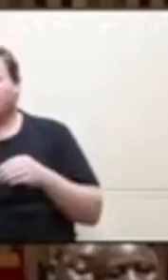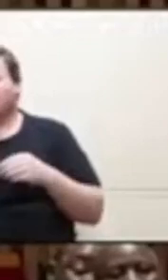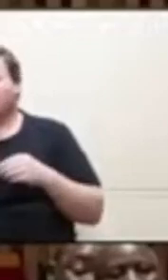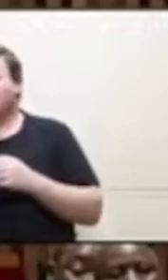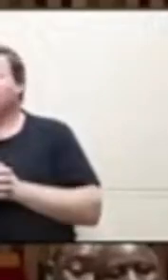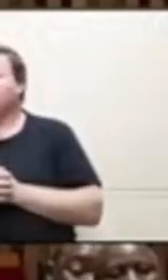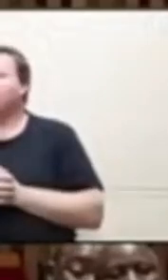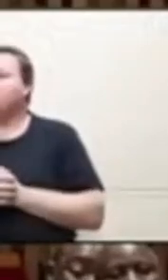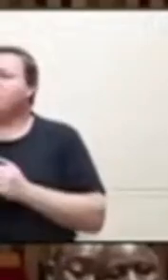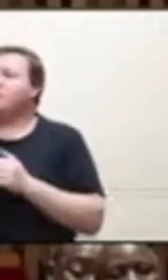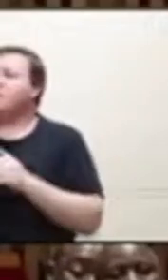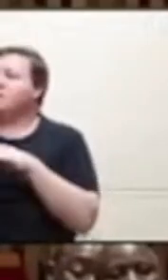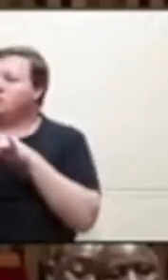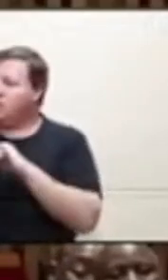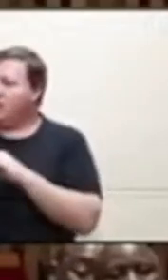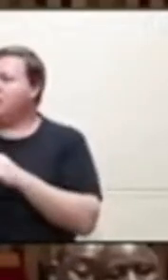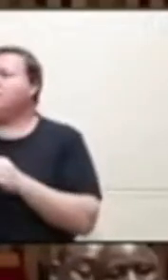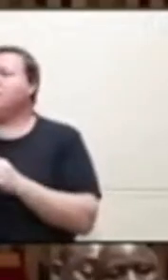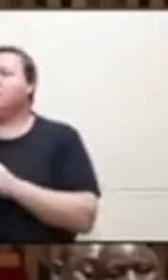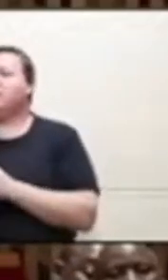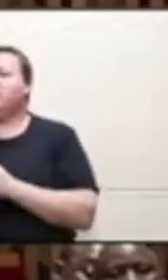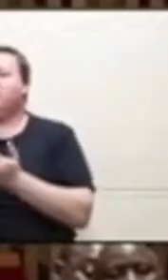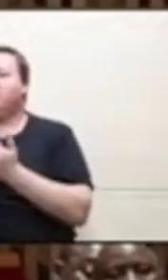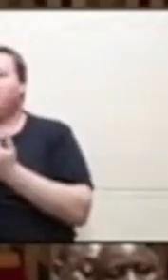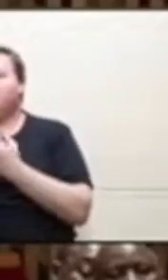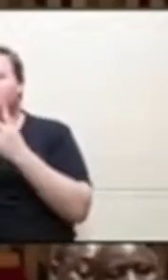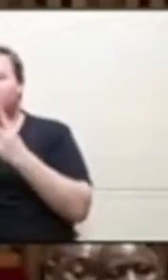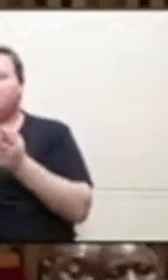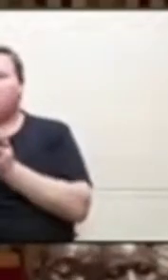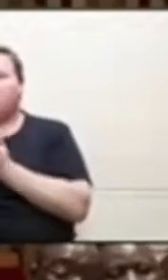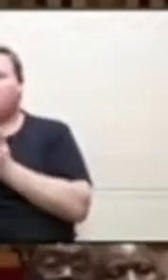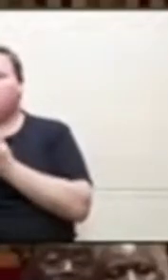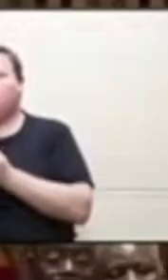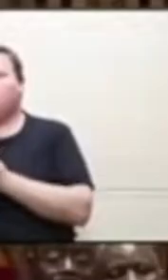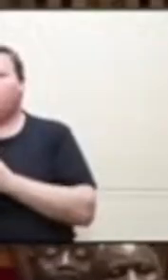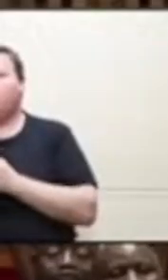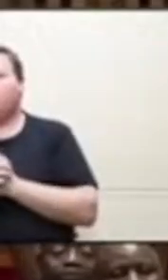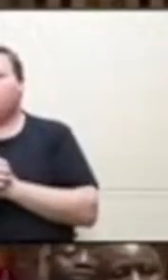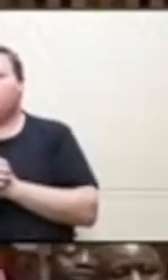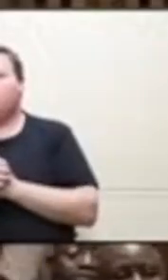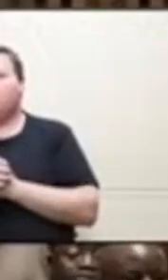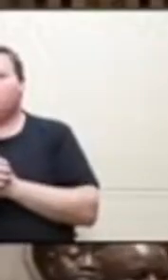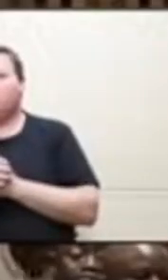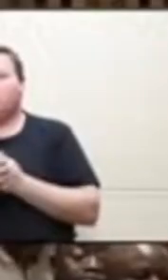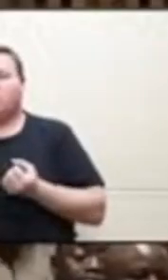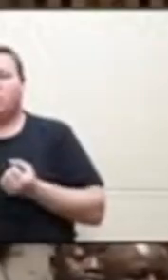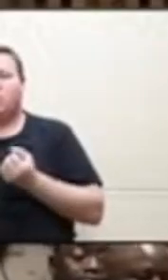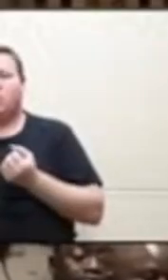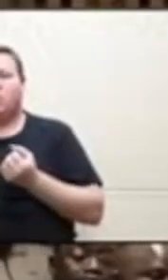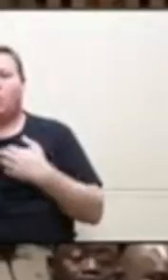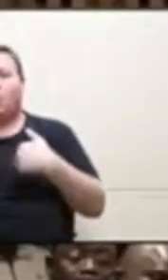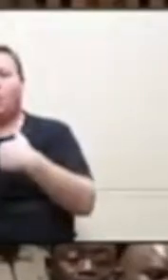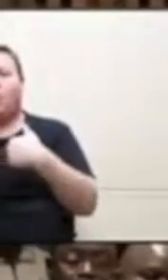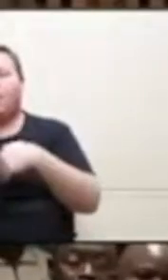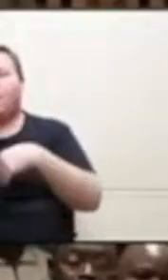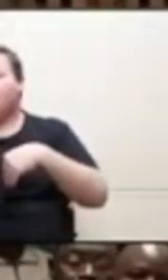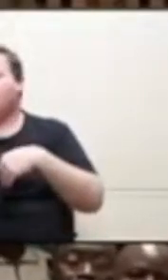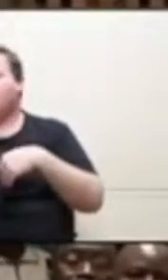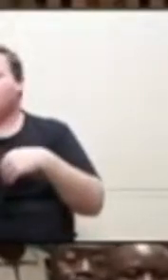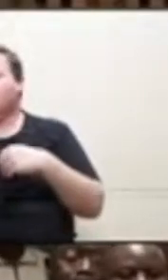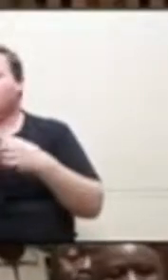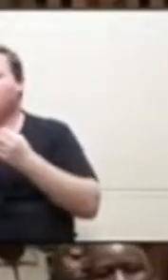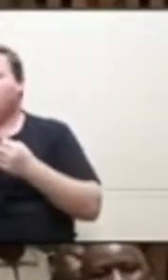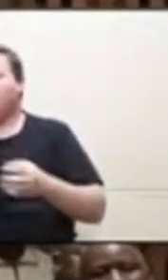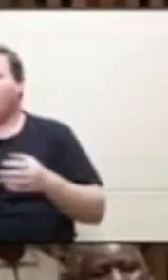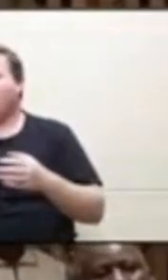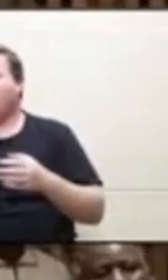if you can check your notes, it should be written waste management instead of not water